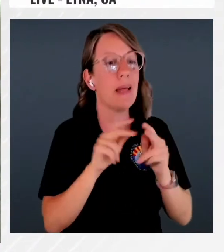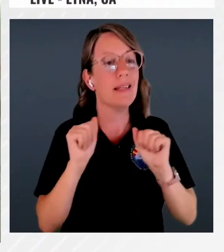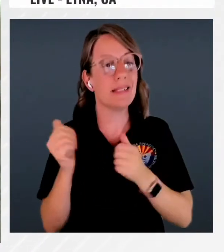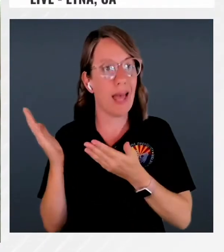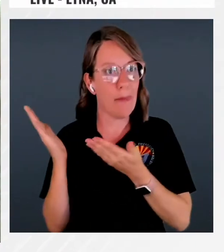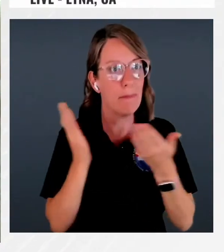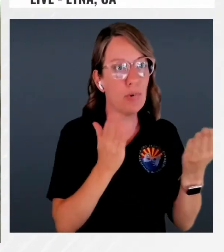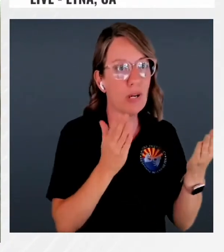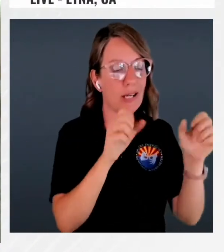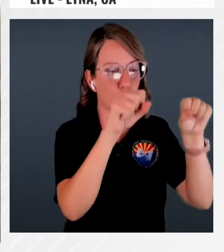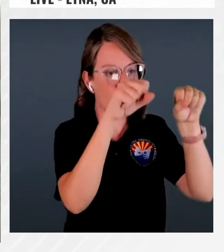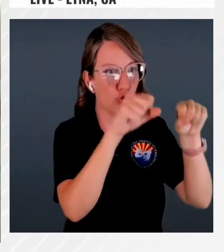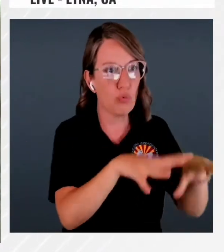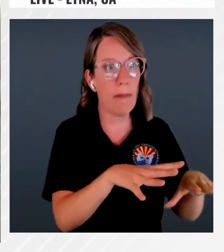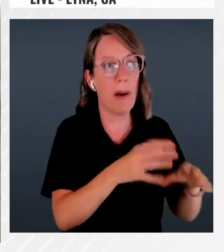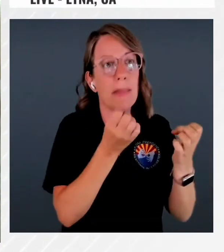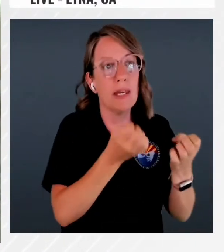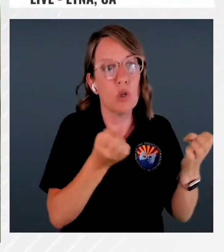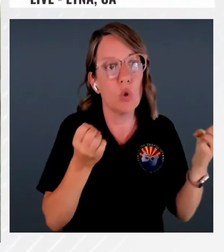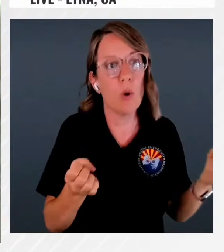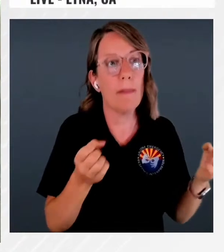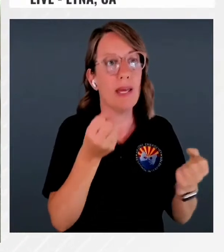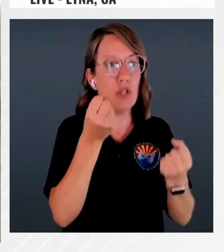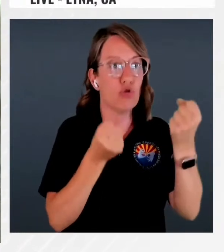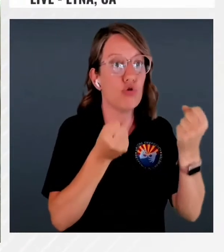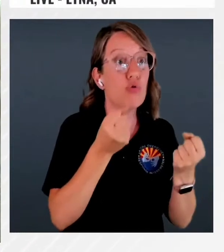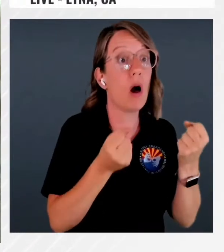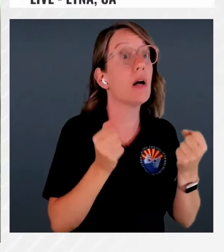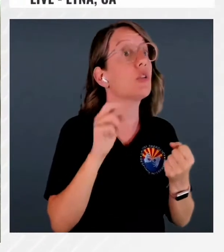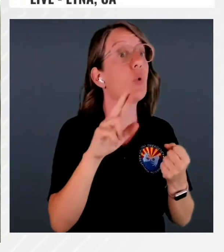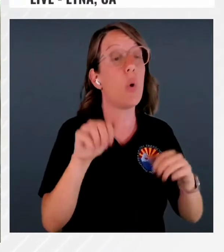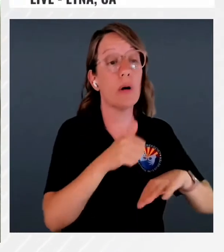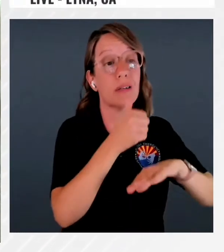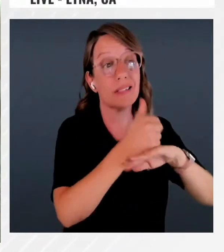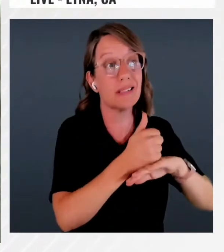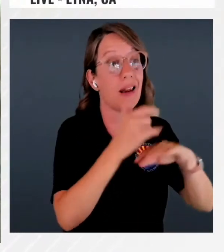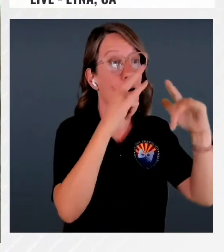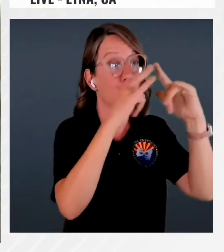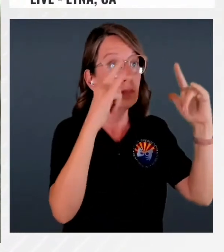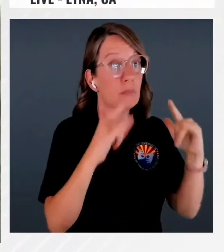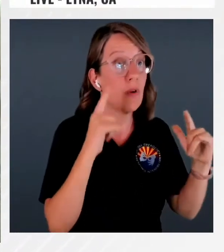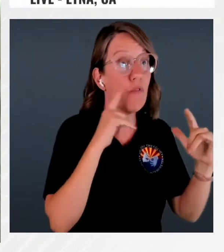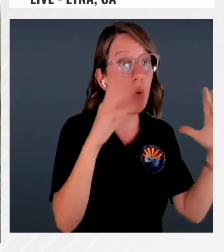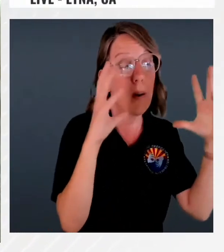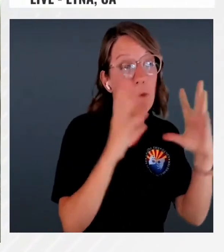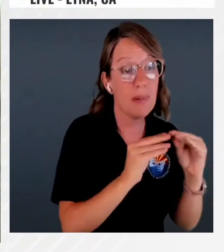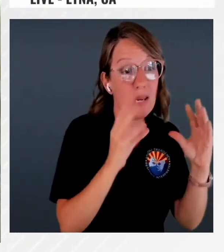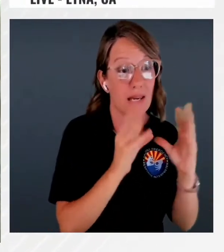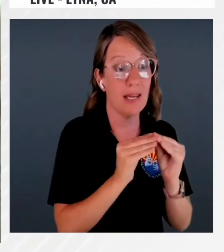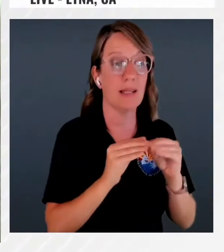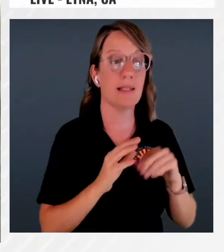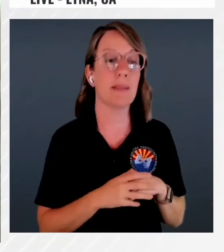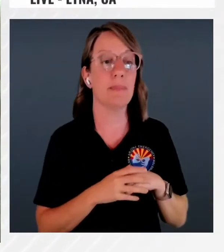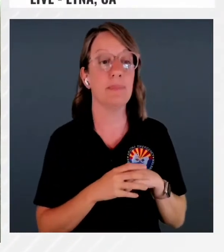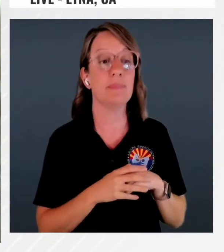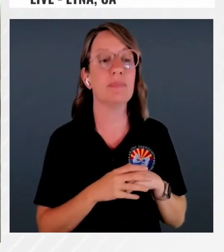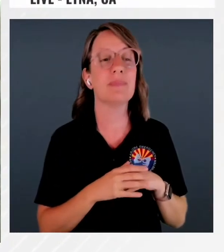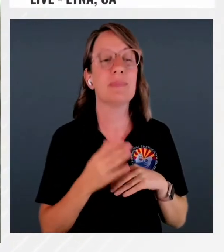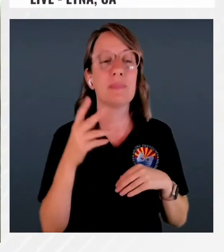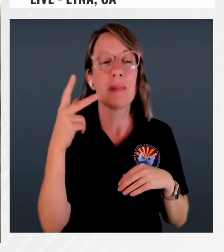meeting location. So also looking at these purple circles, those are helospots.